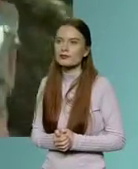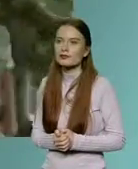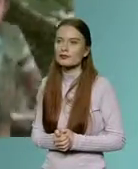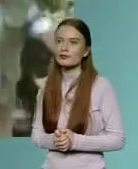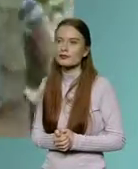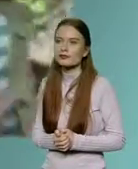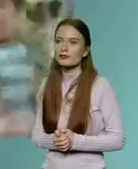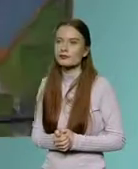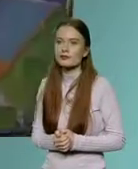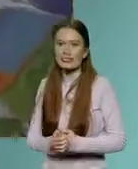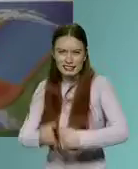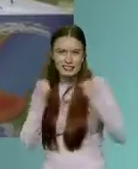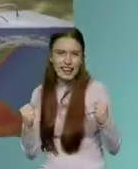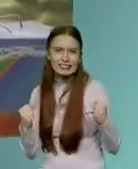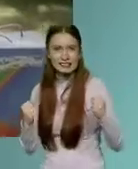Yes!